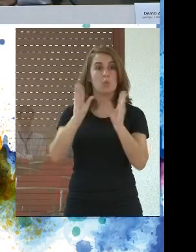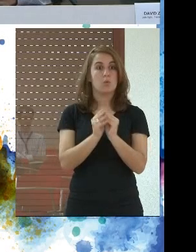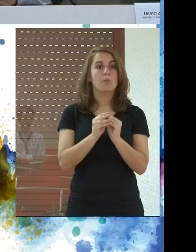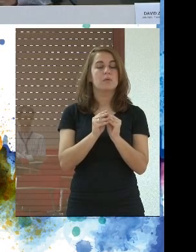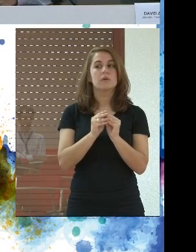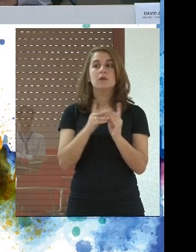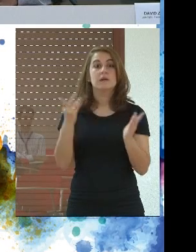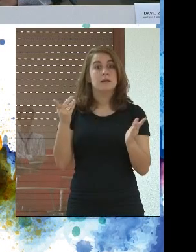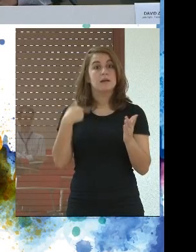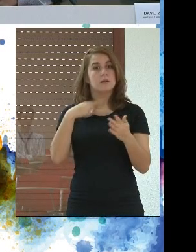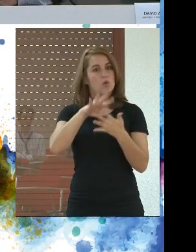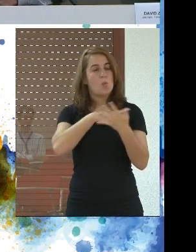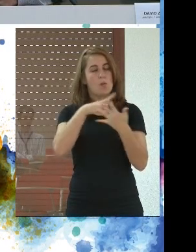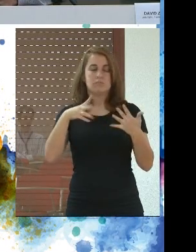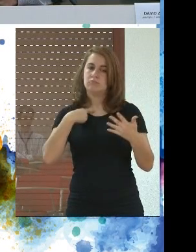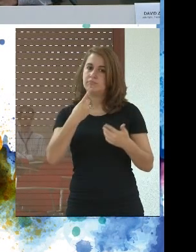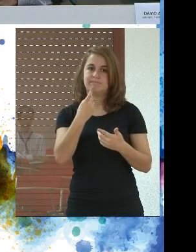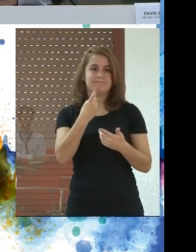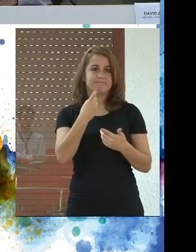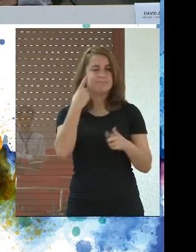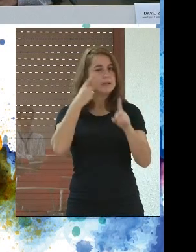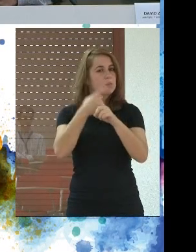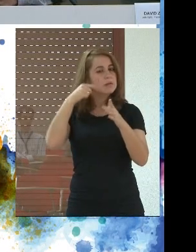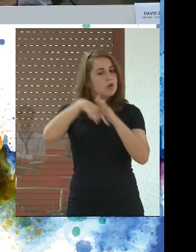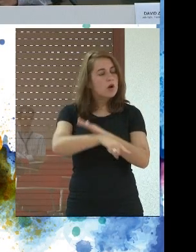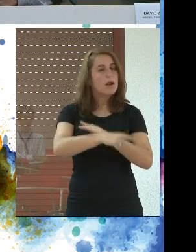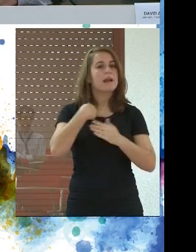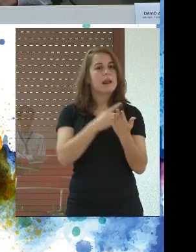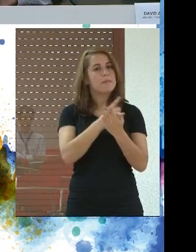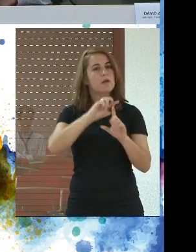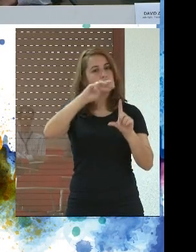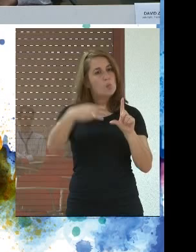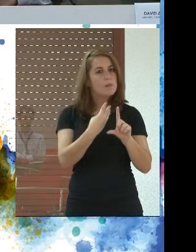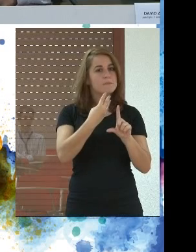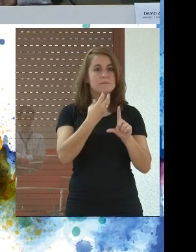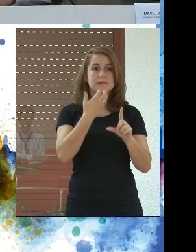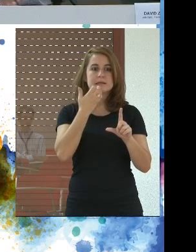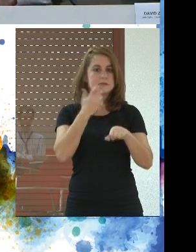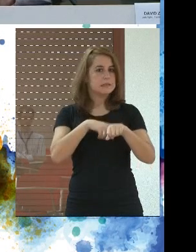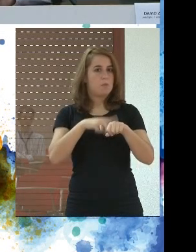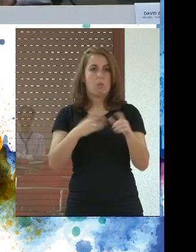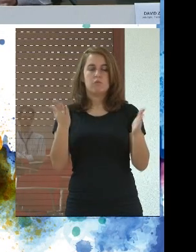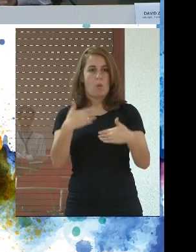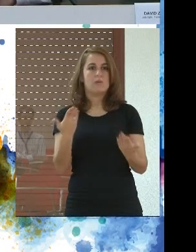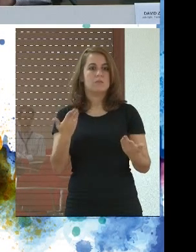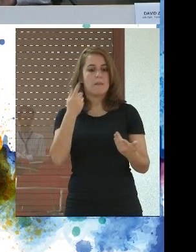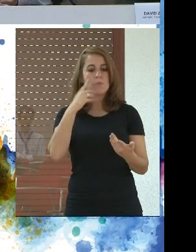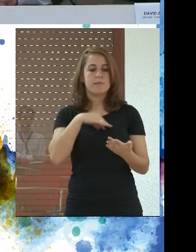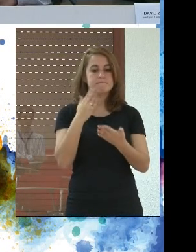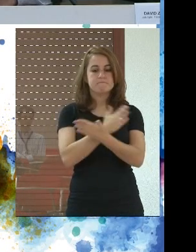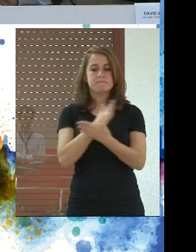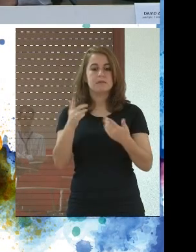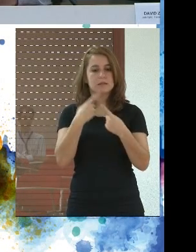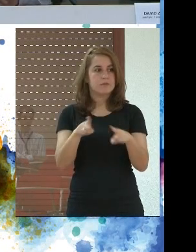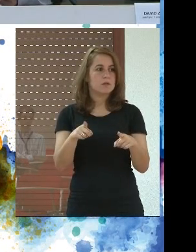final conclusion is that the threshold is helpful to establish BCA asynchronous web navigators that can distinguish